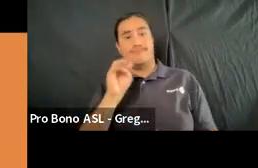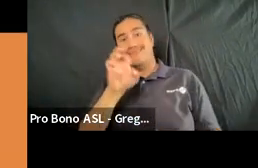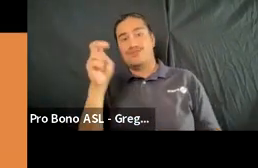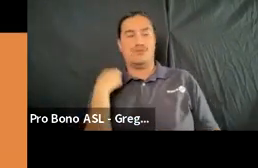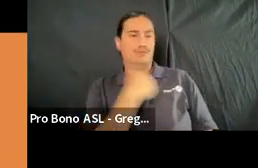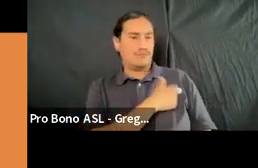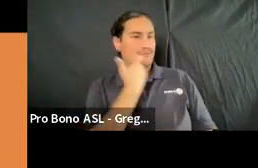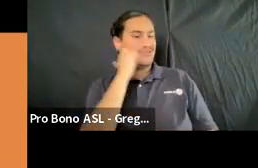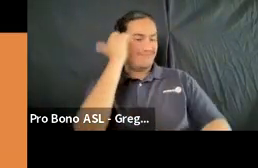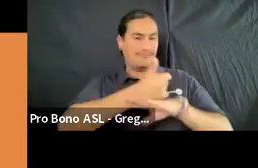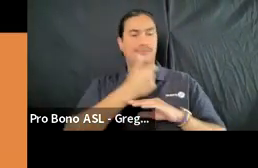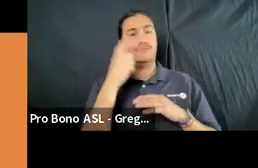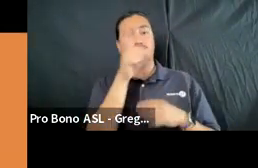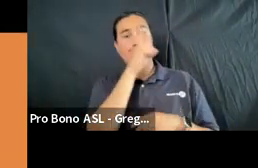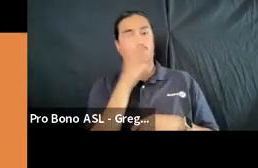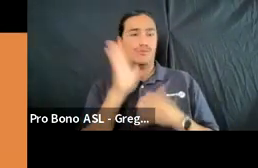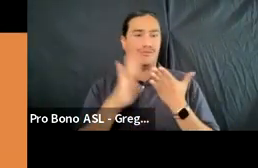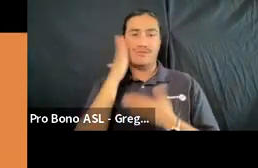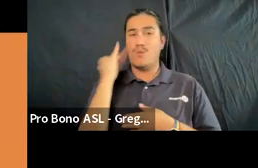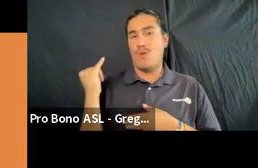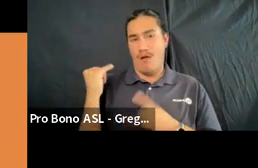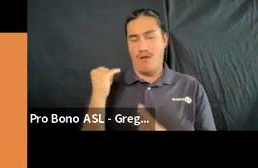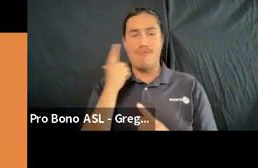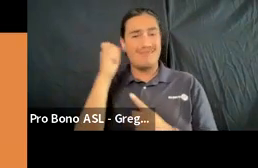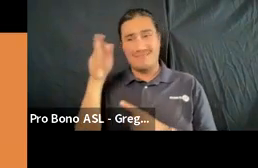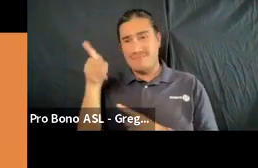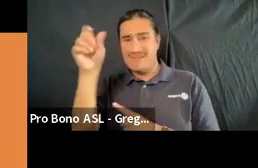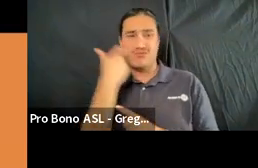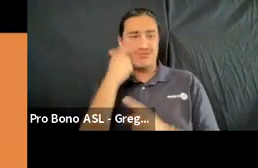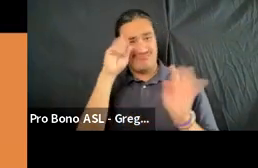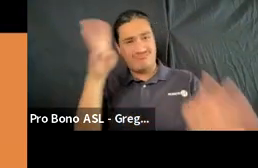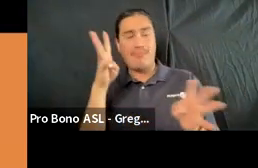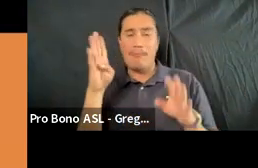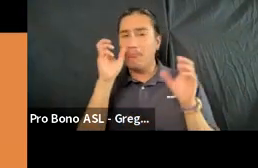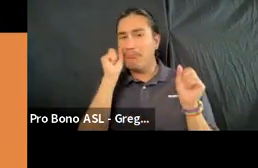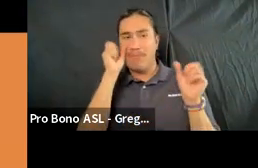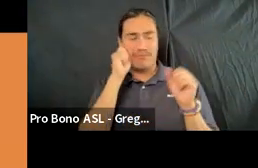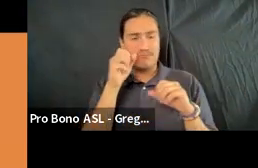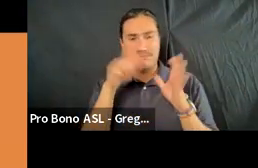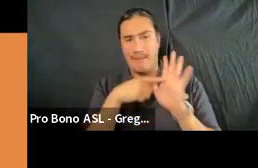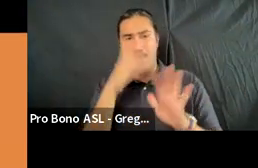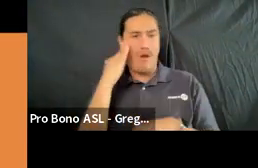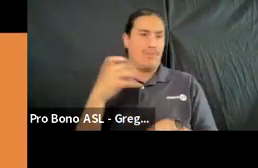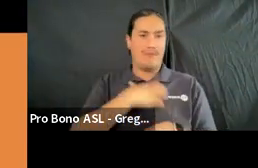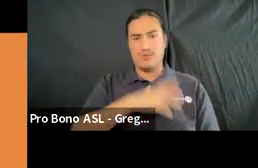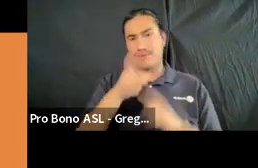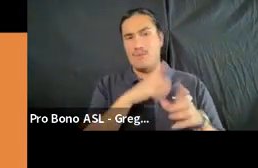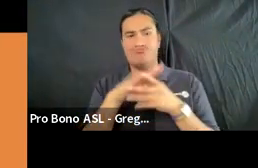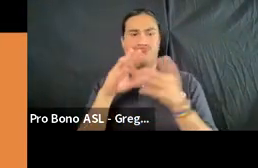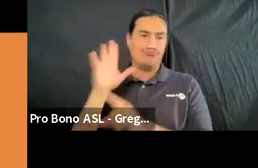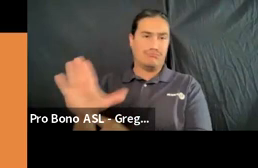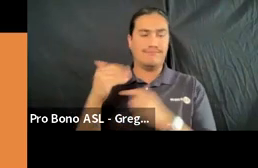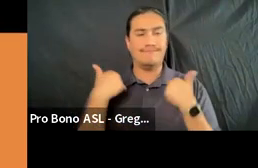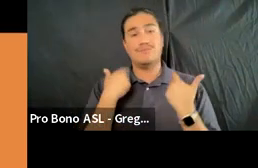does it feel true to our why, right? Because Peggy just shared such a great, lovely example of why they're passionate about the story they're telling. So for